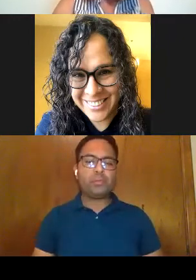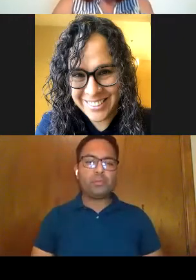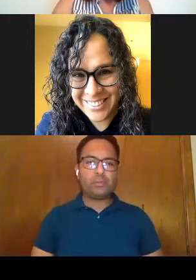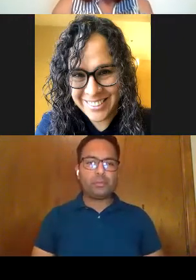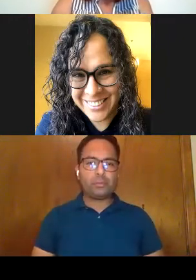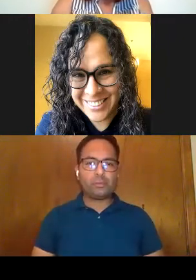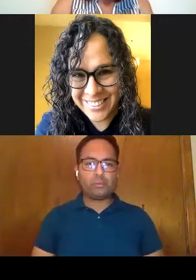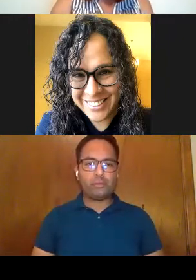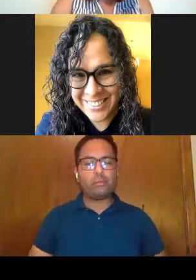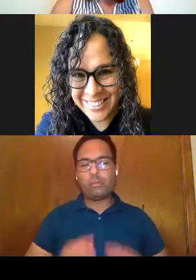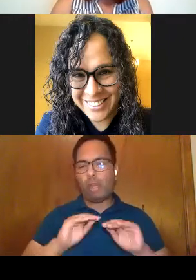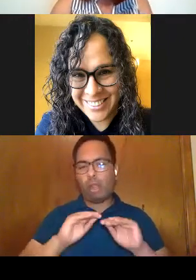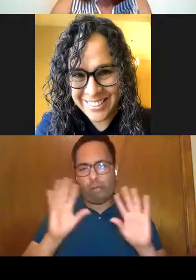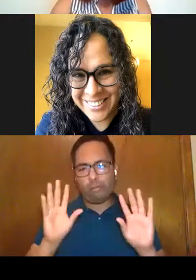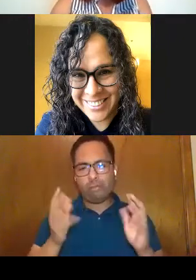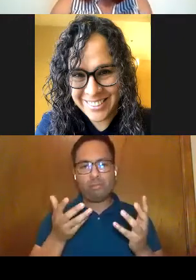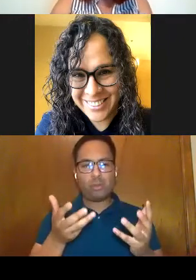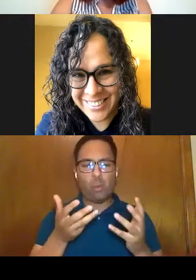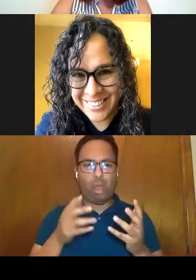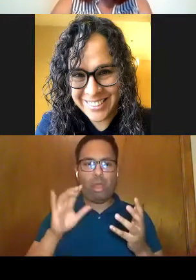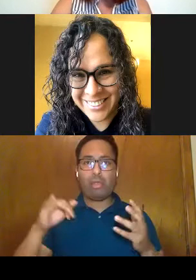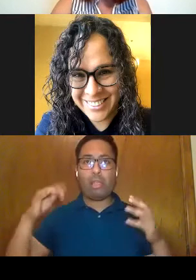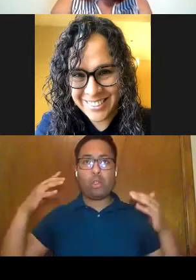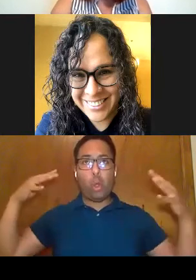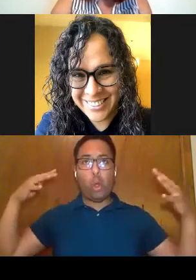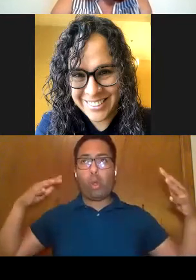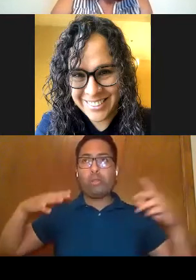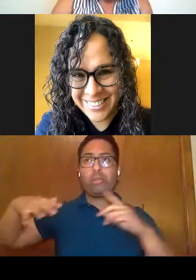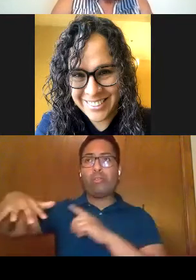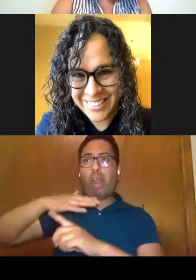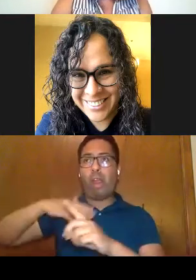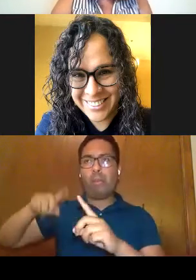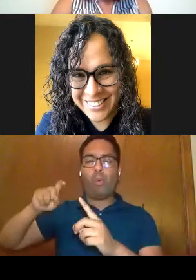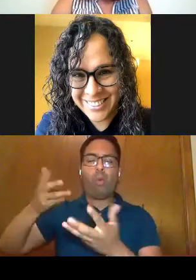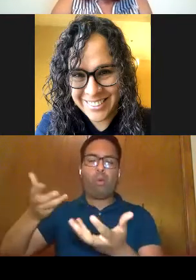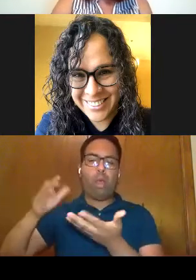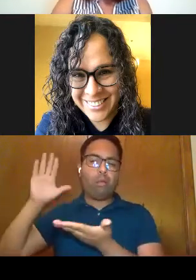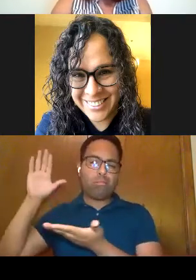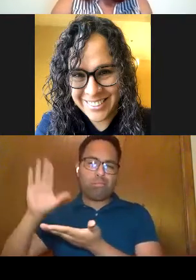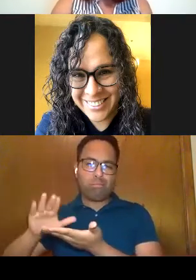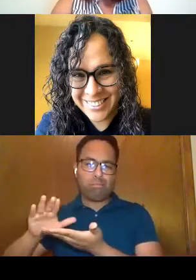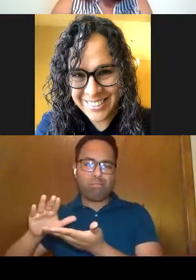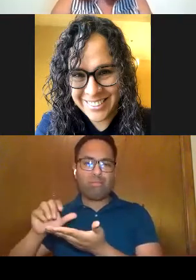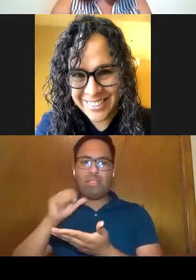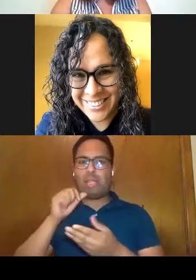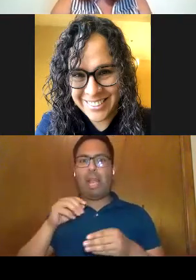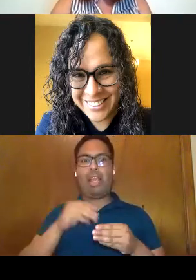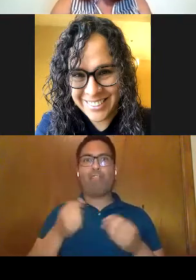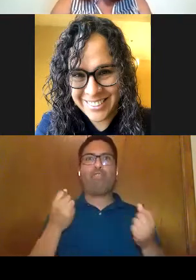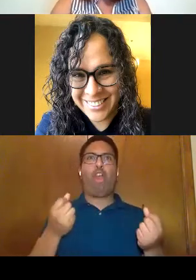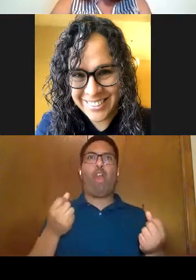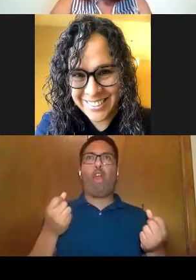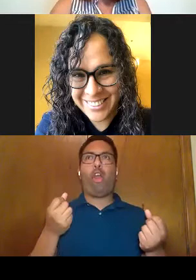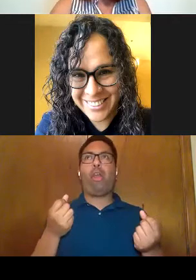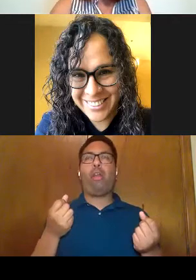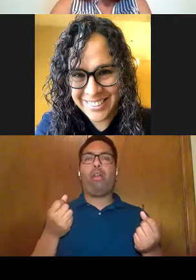So obviously we want to be in a reduced noise environment, right? Not doing it in a moving car. That's really important